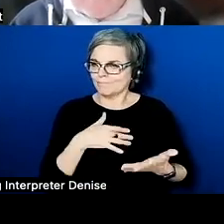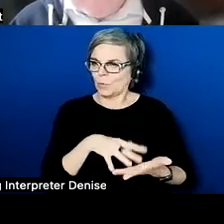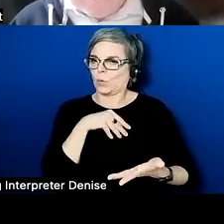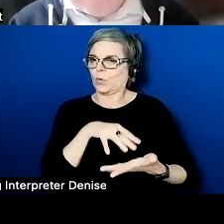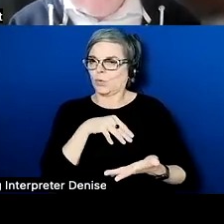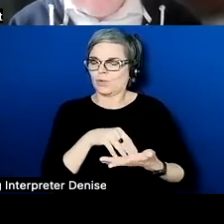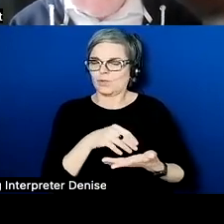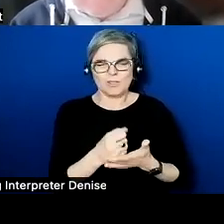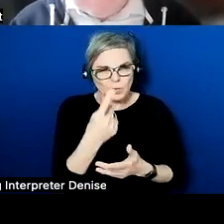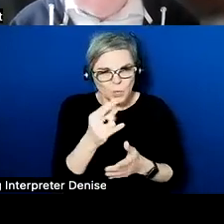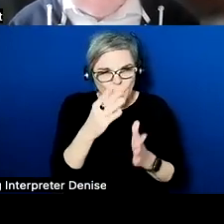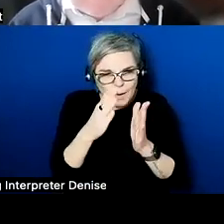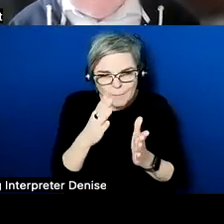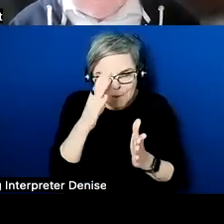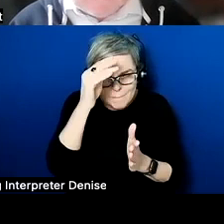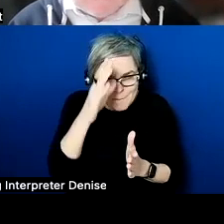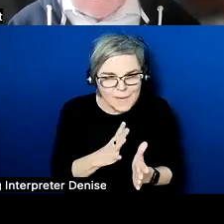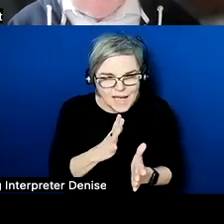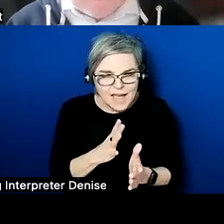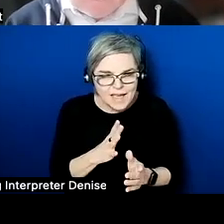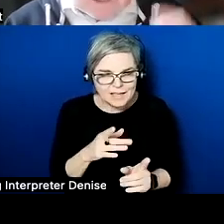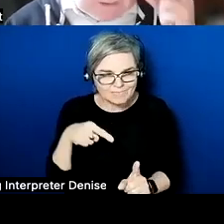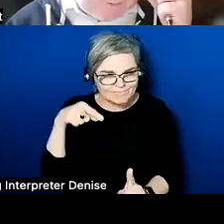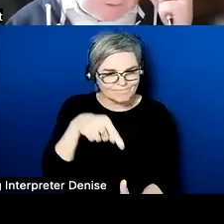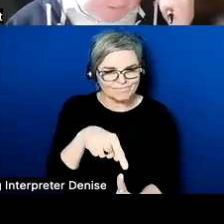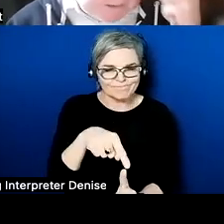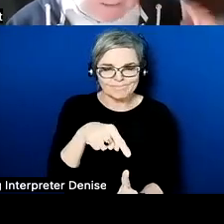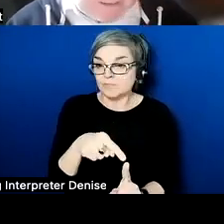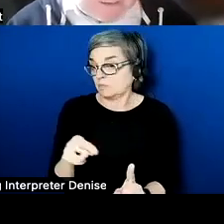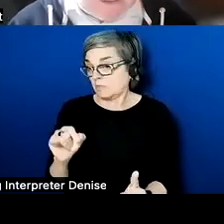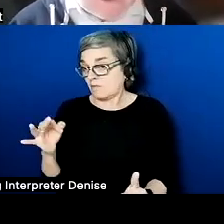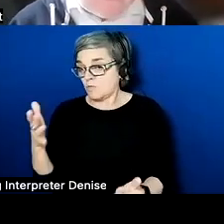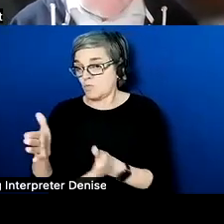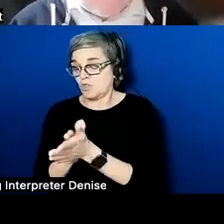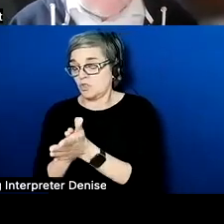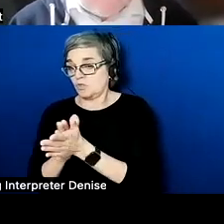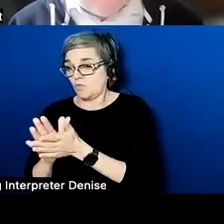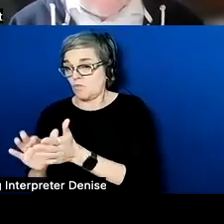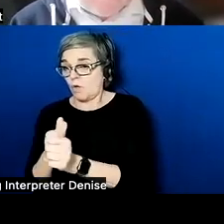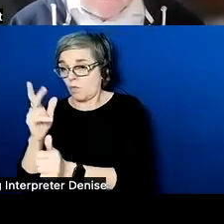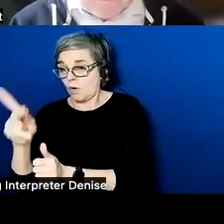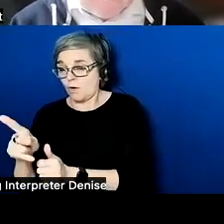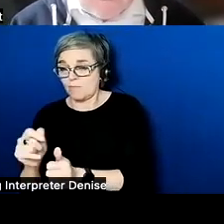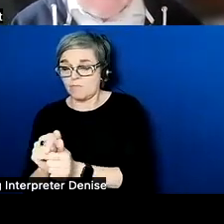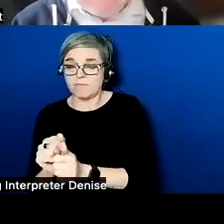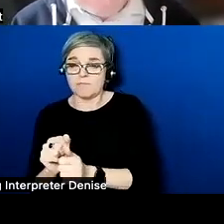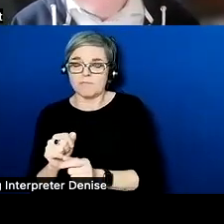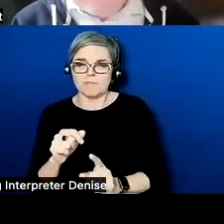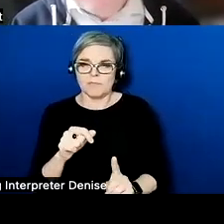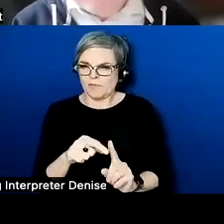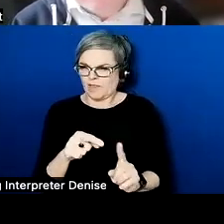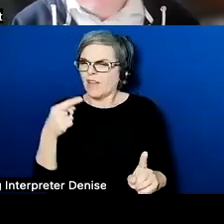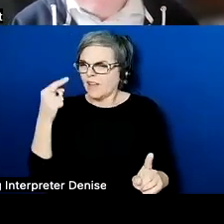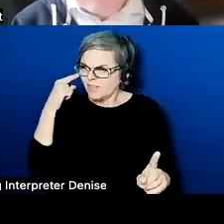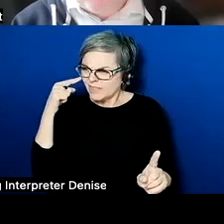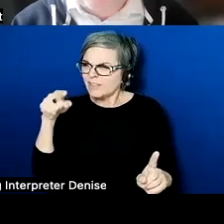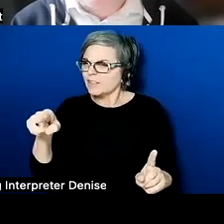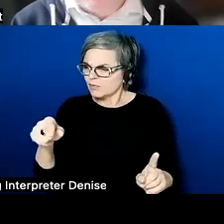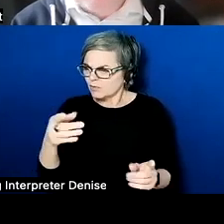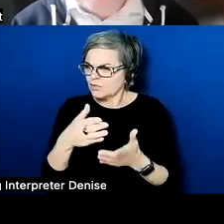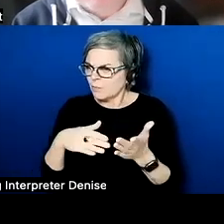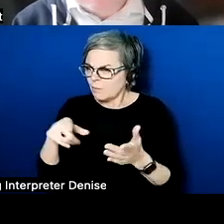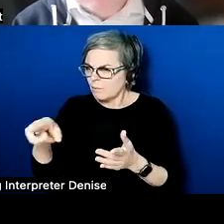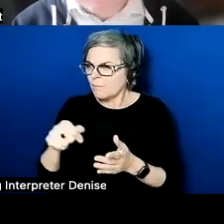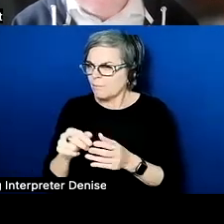it up, I think there's a link in some of the stuff that's been sent to the PhD thesis that I wrote